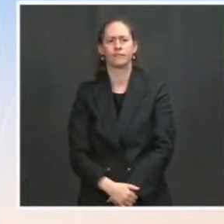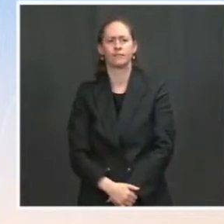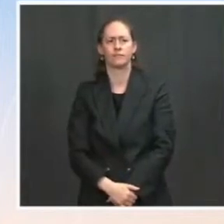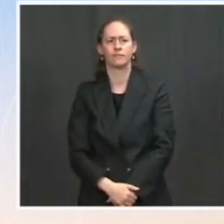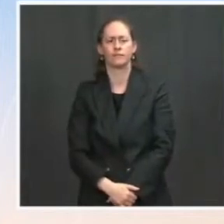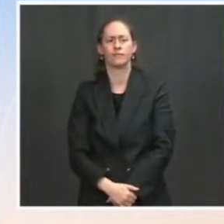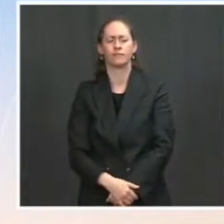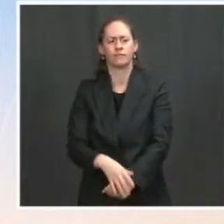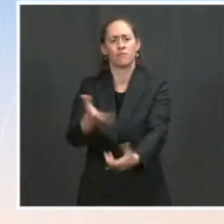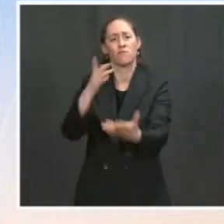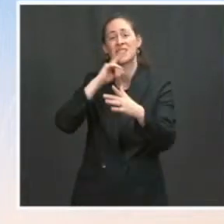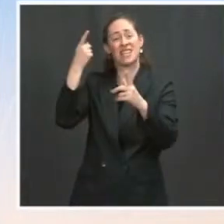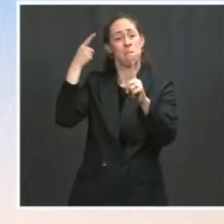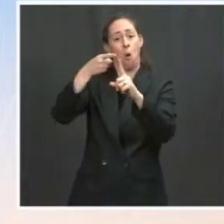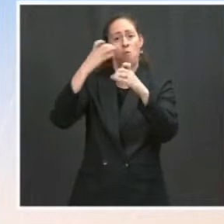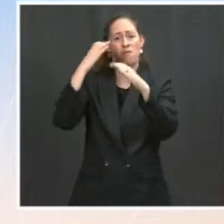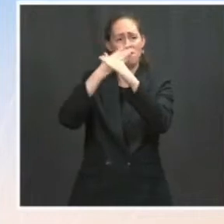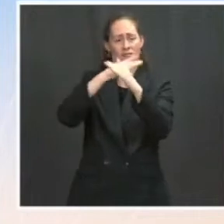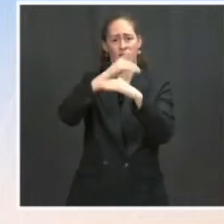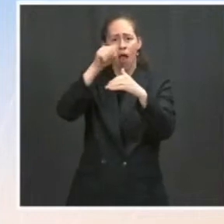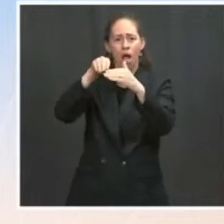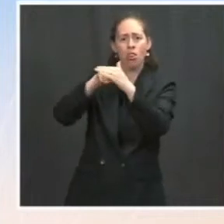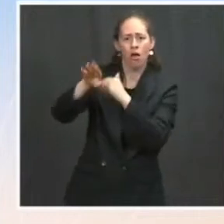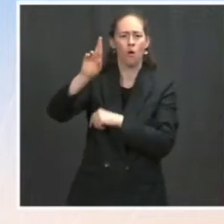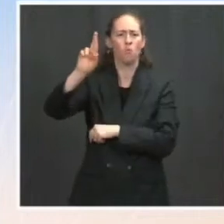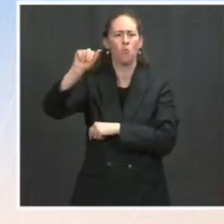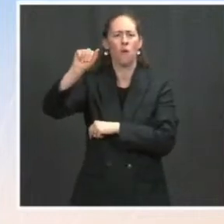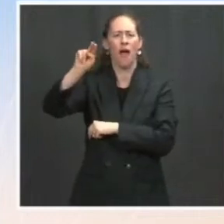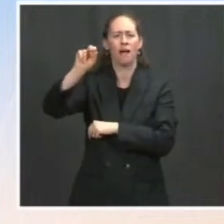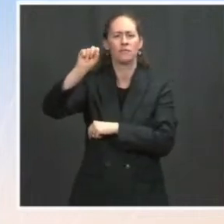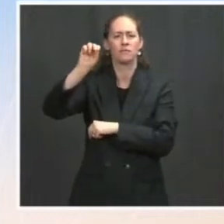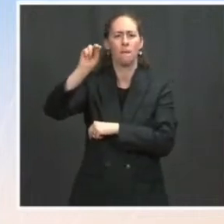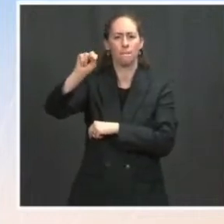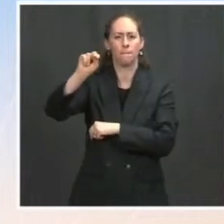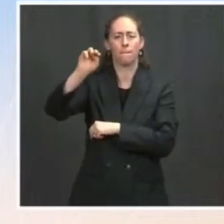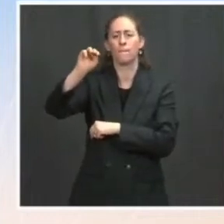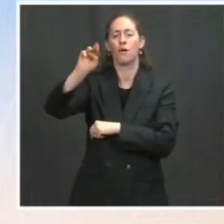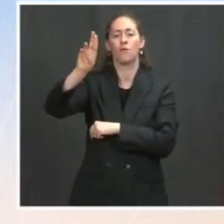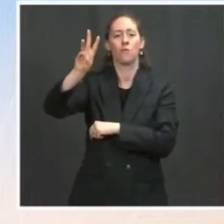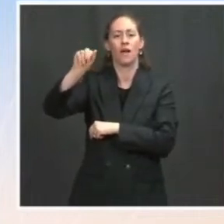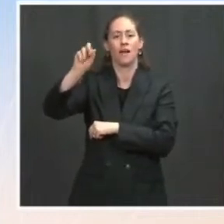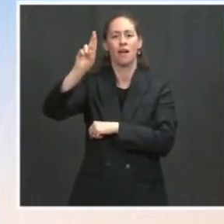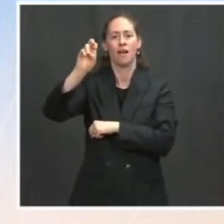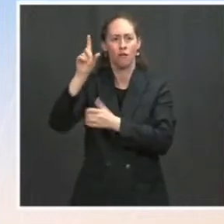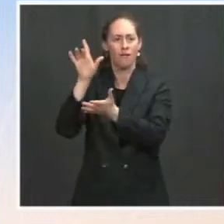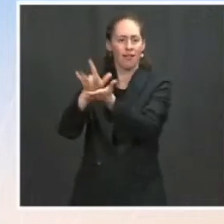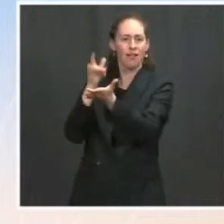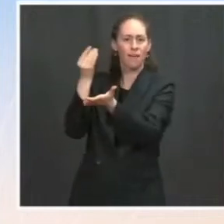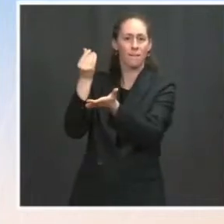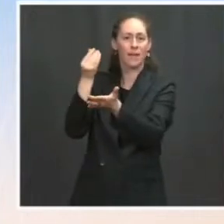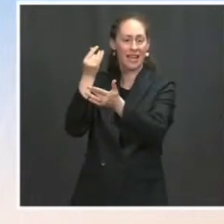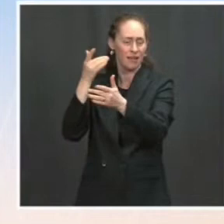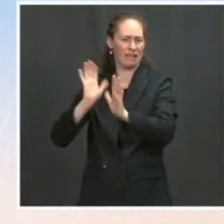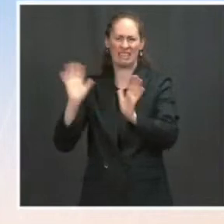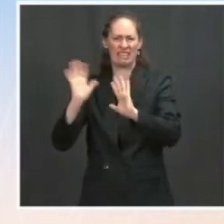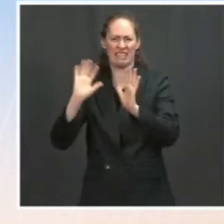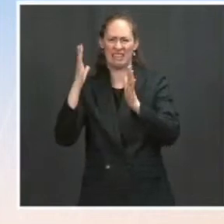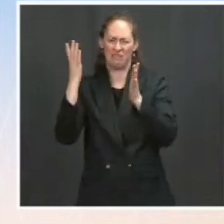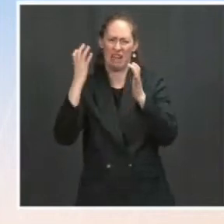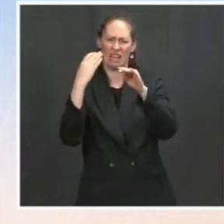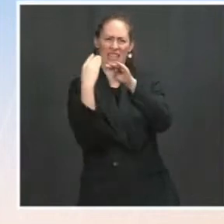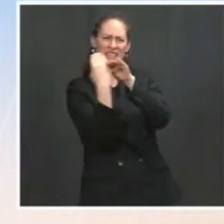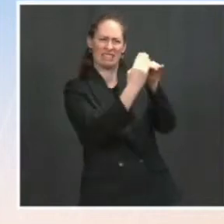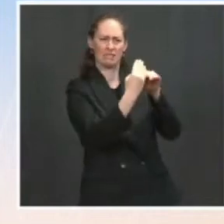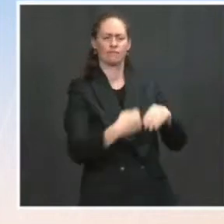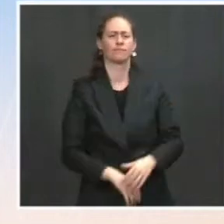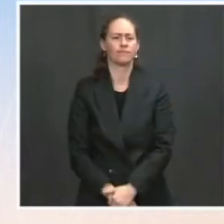with international partners to disrupt two particular strains of ransomware, the Emotet and NetWalker strains. More recently, DOJ